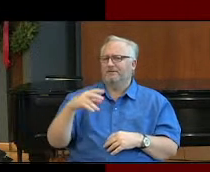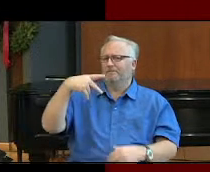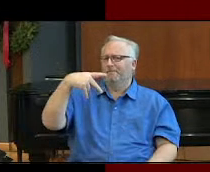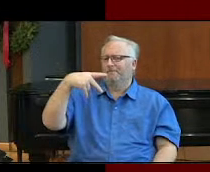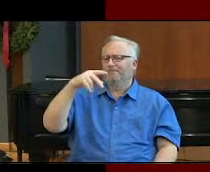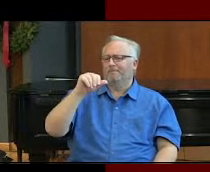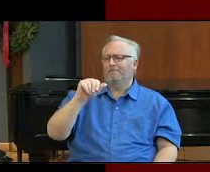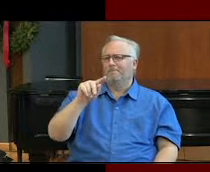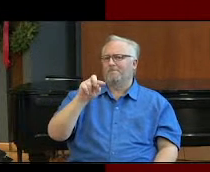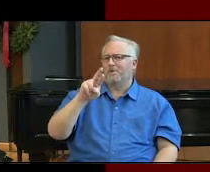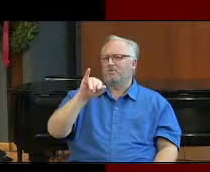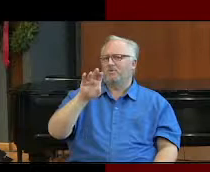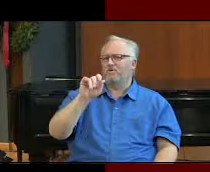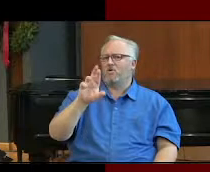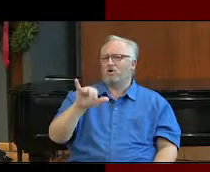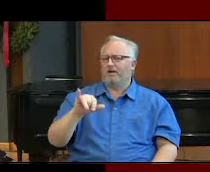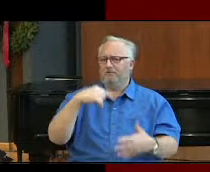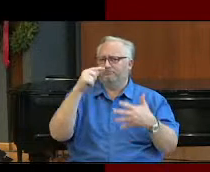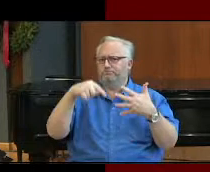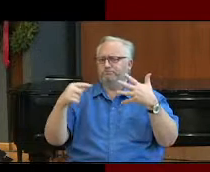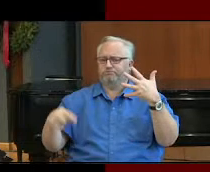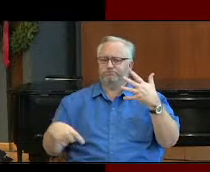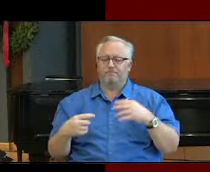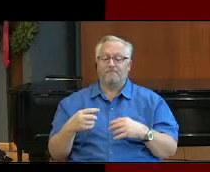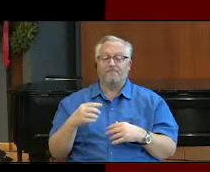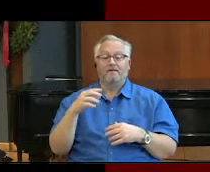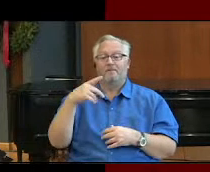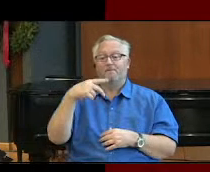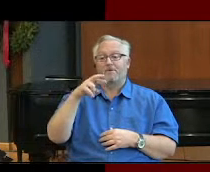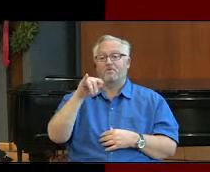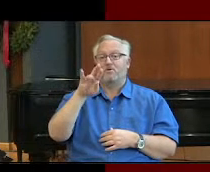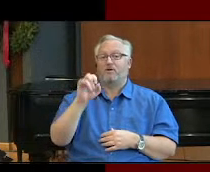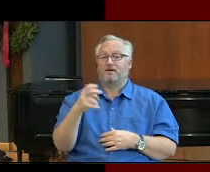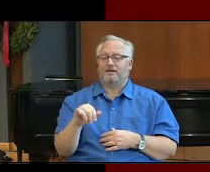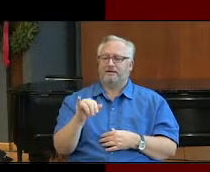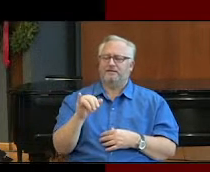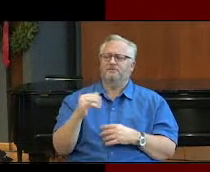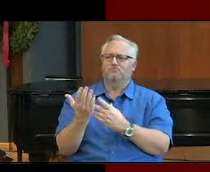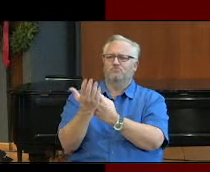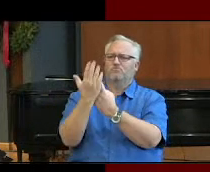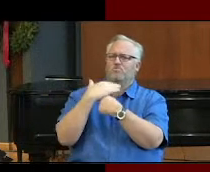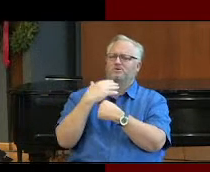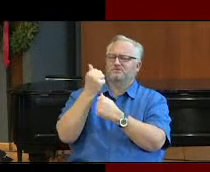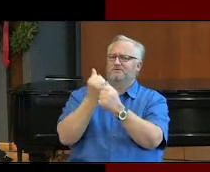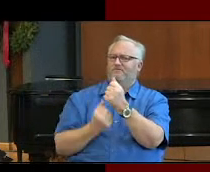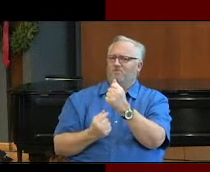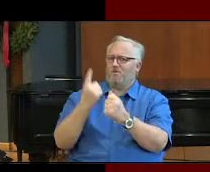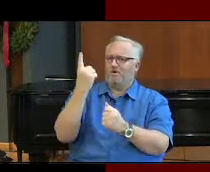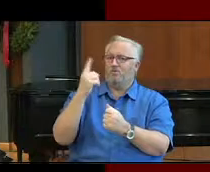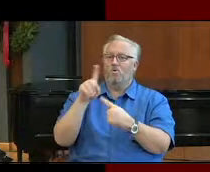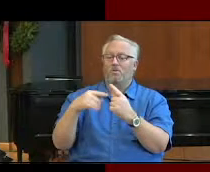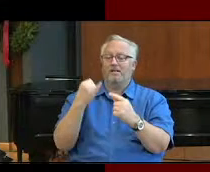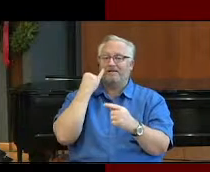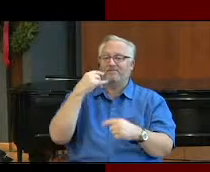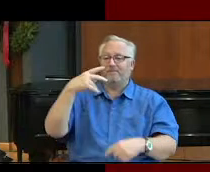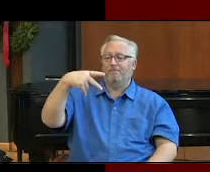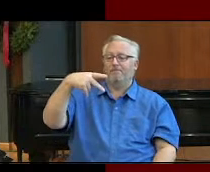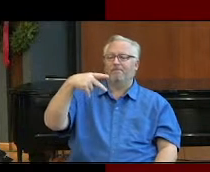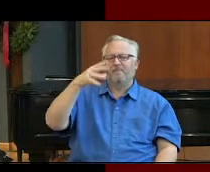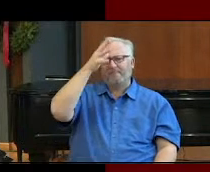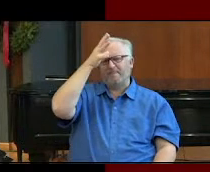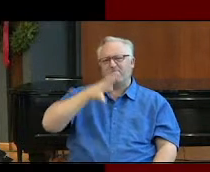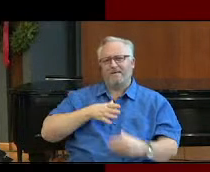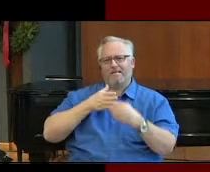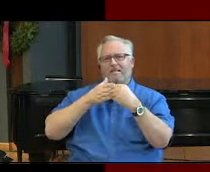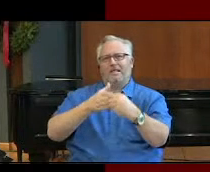patriarchy, and much more. Patriarchy oppresses us all. It is only by dismantling patriarchy that we